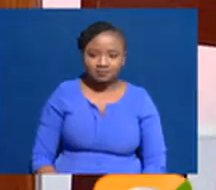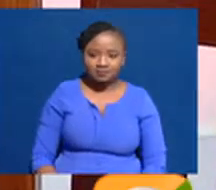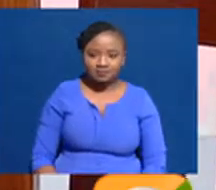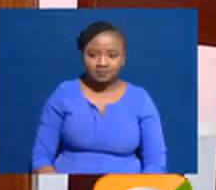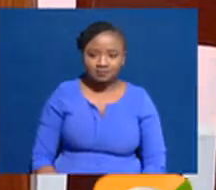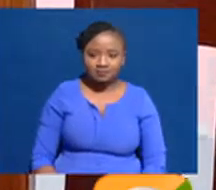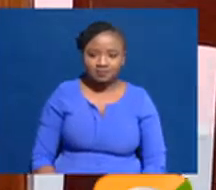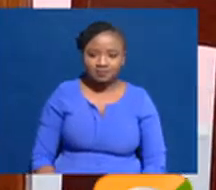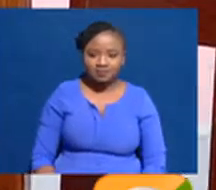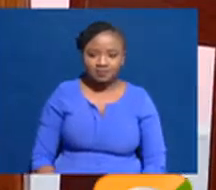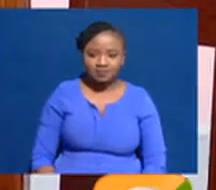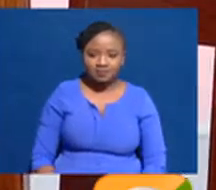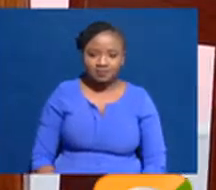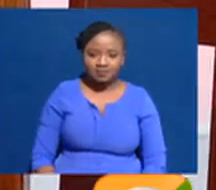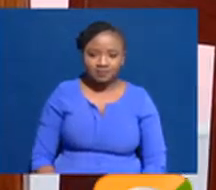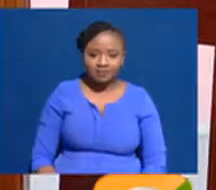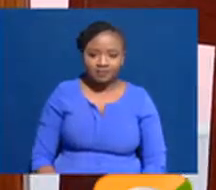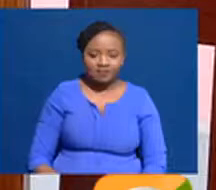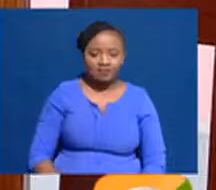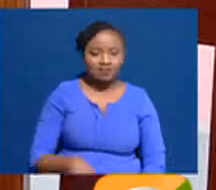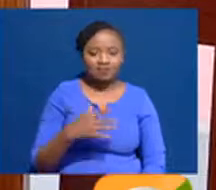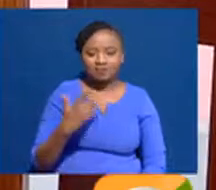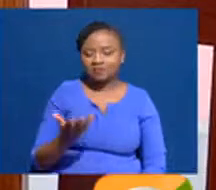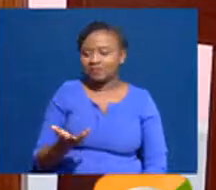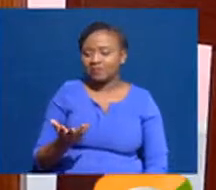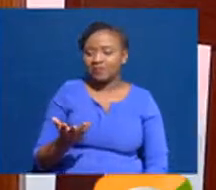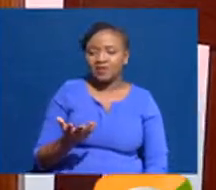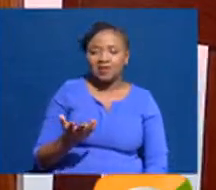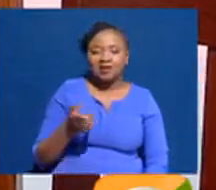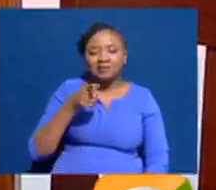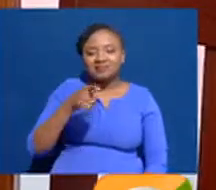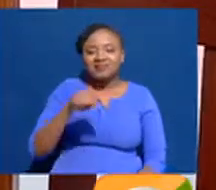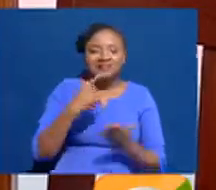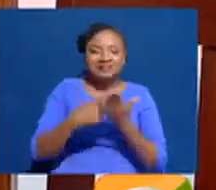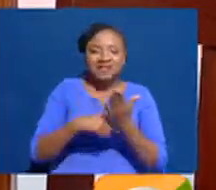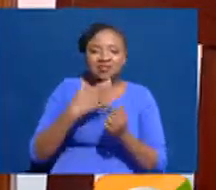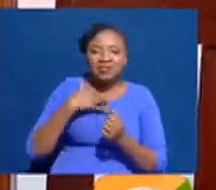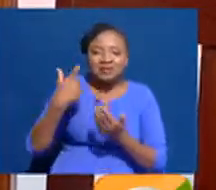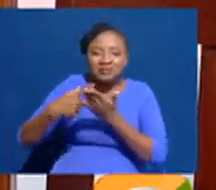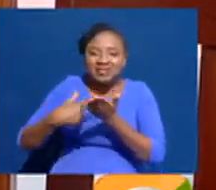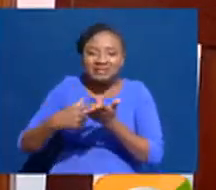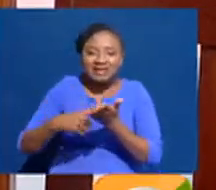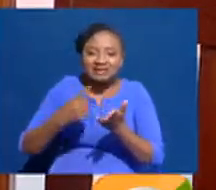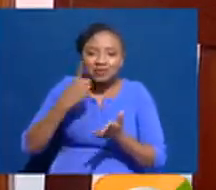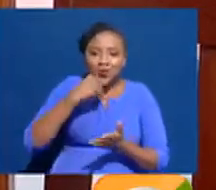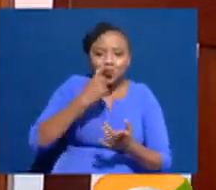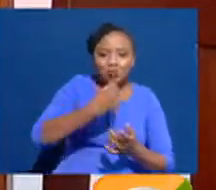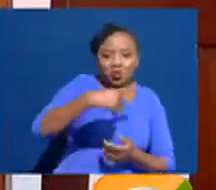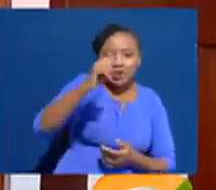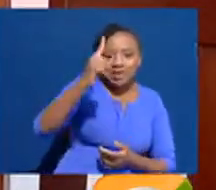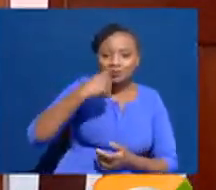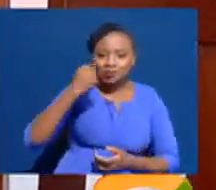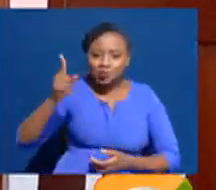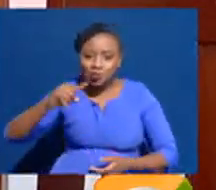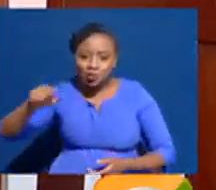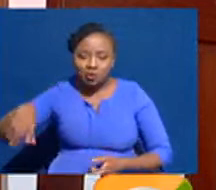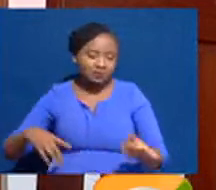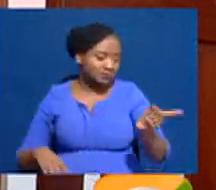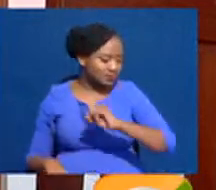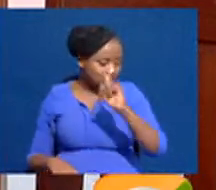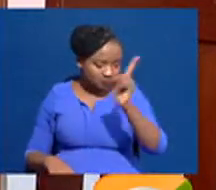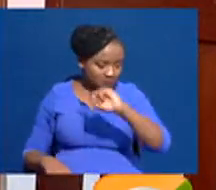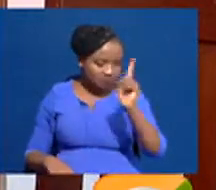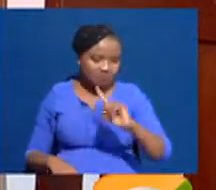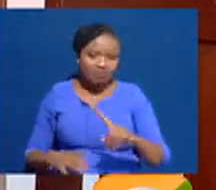today to a battle between who is right, who is wrong. I want us to be